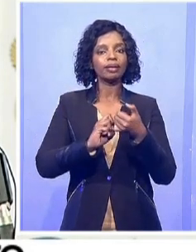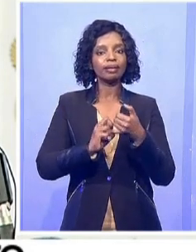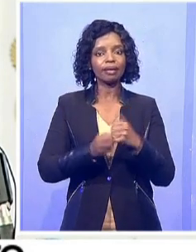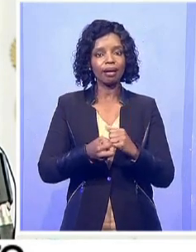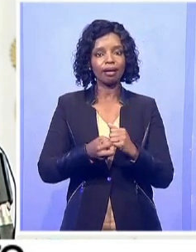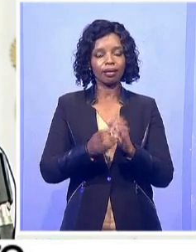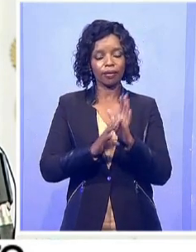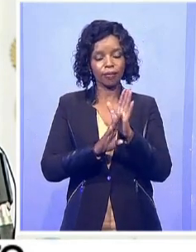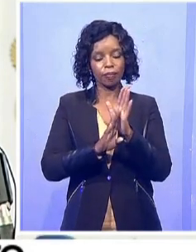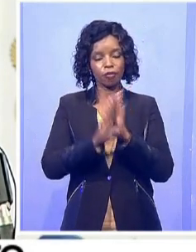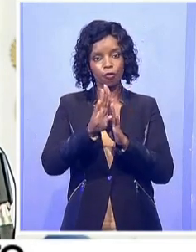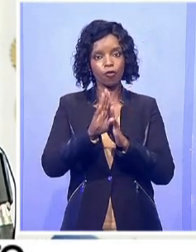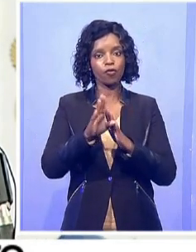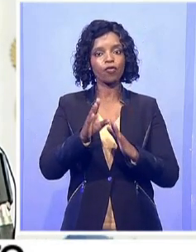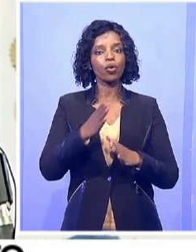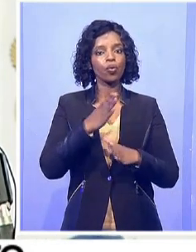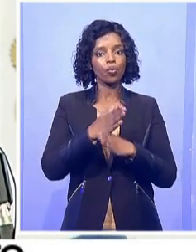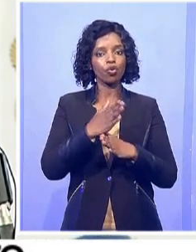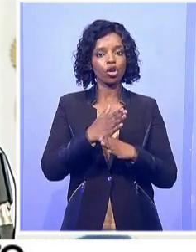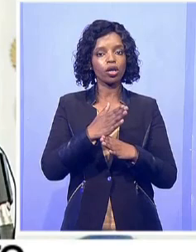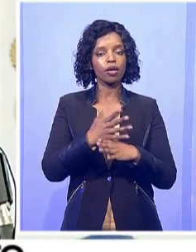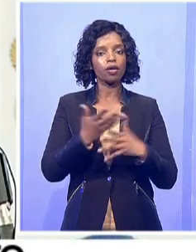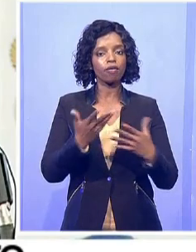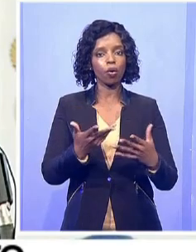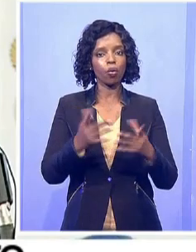the Department of Military Veterans.